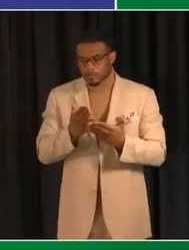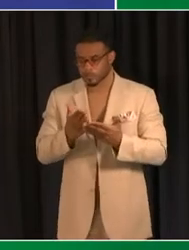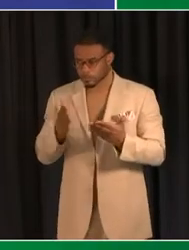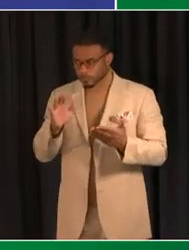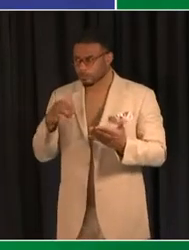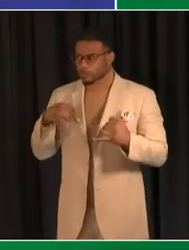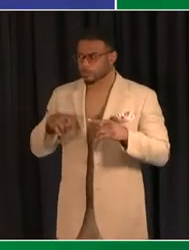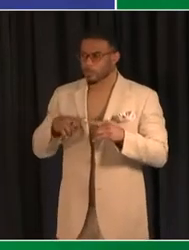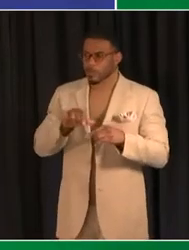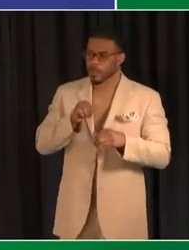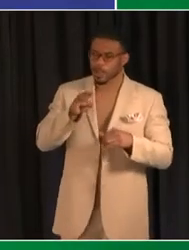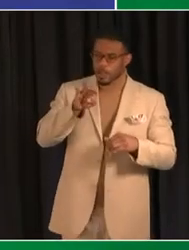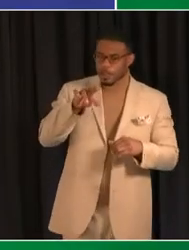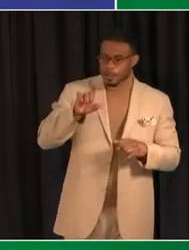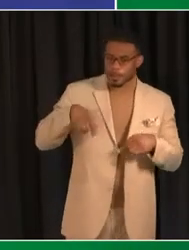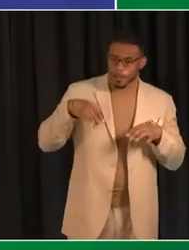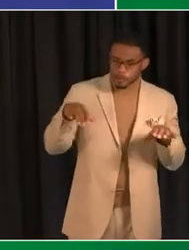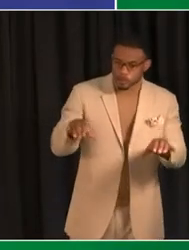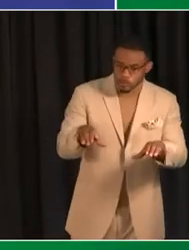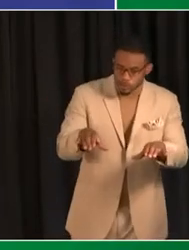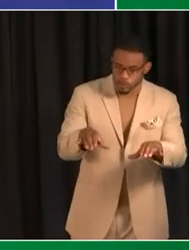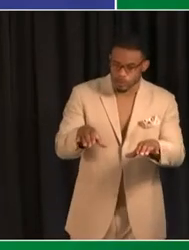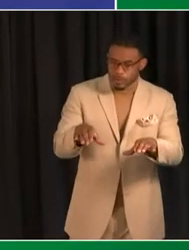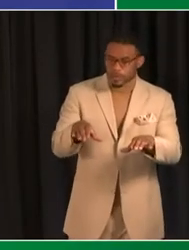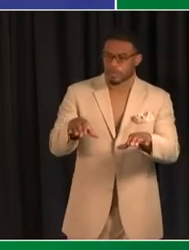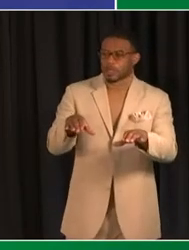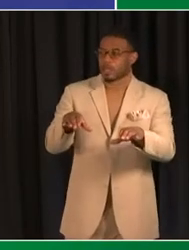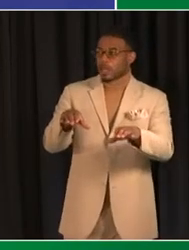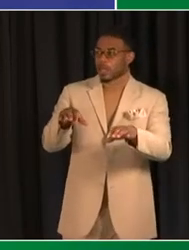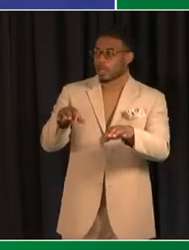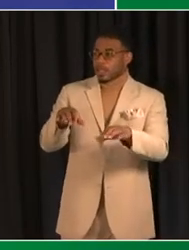ground some of the things that we and other bids have been doing.